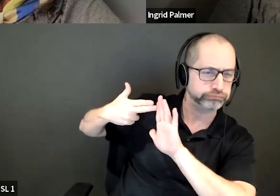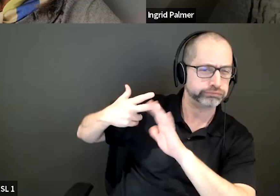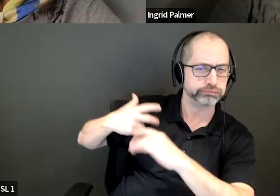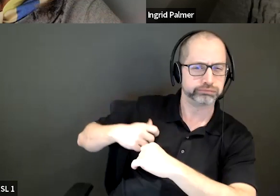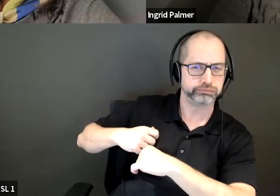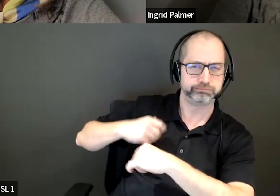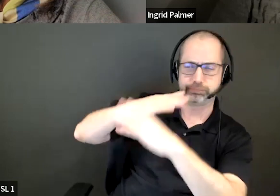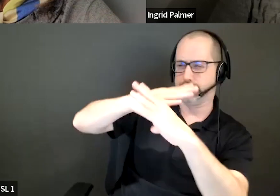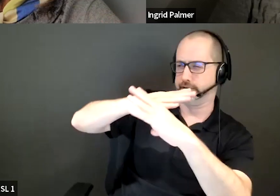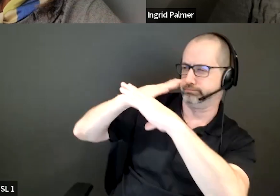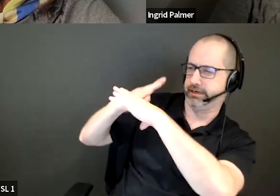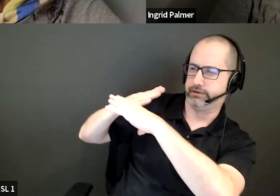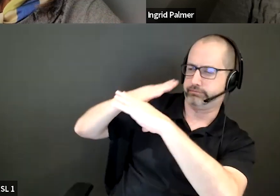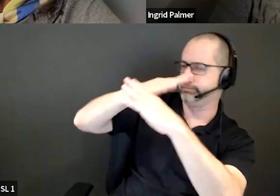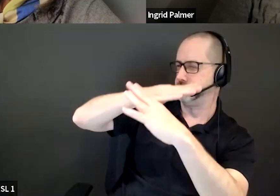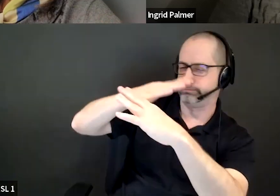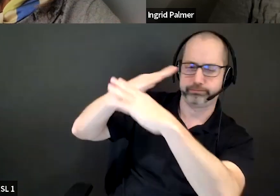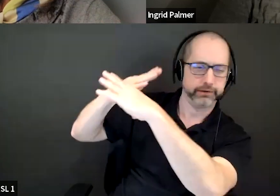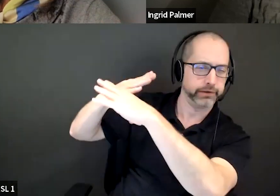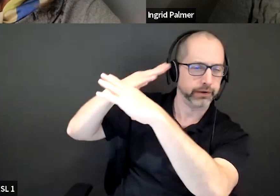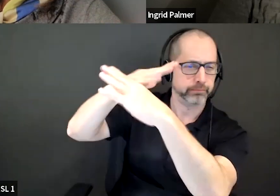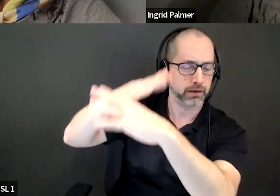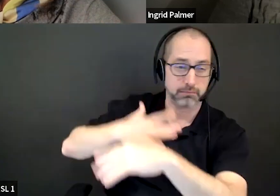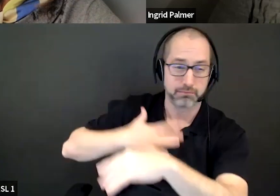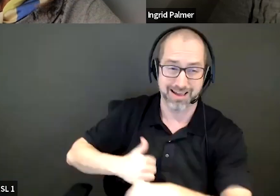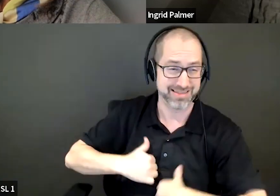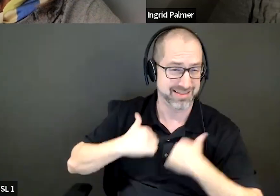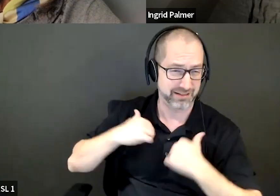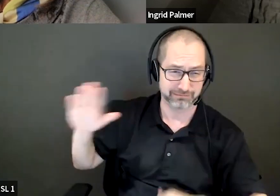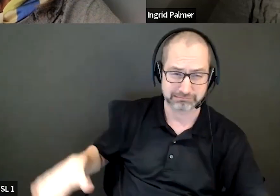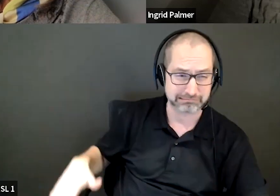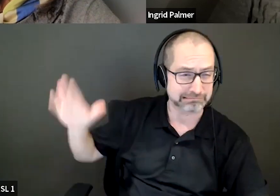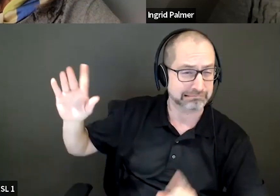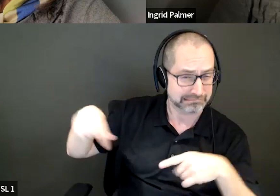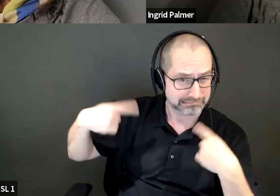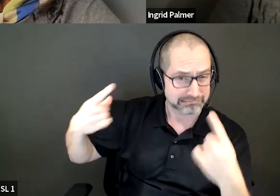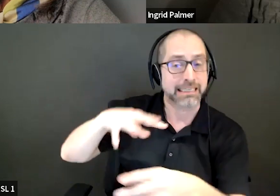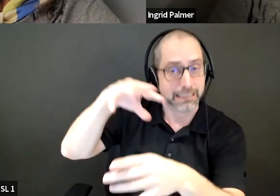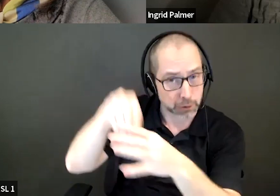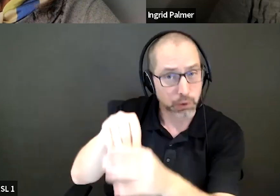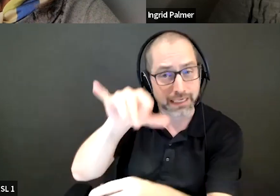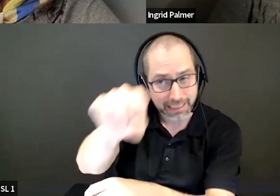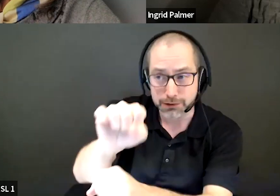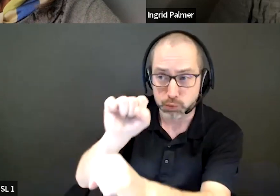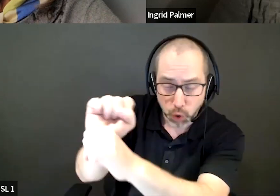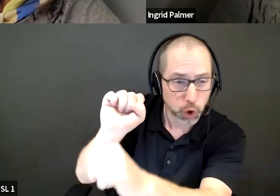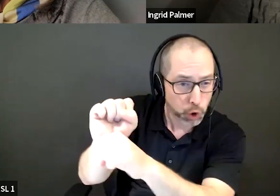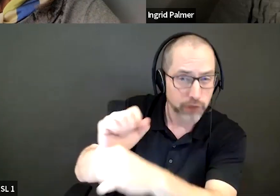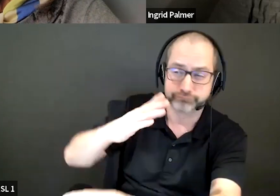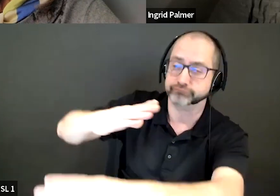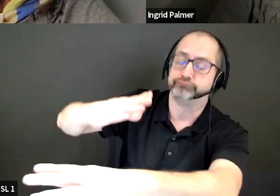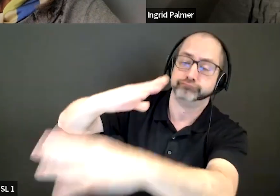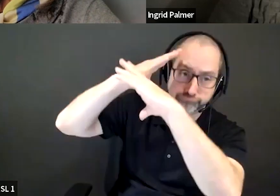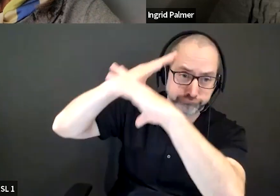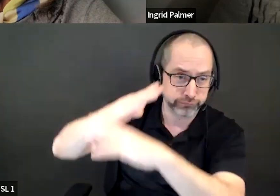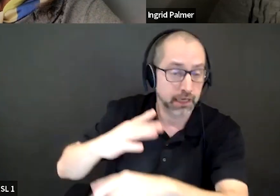that I had to battle in every area of my life, including employment. And while I just can't tell you the